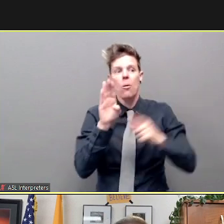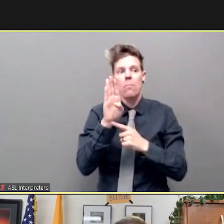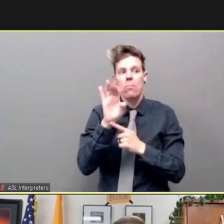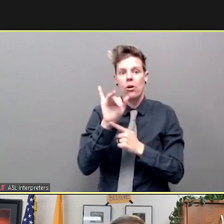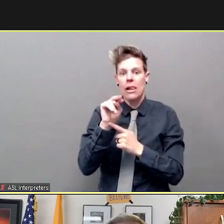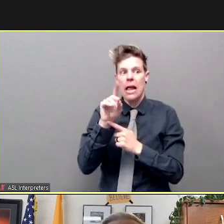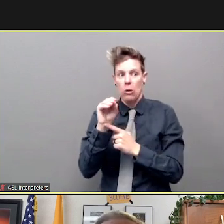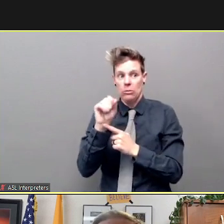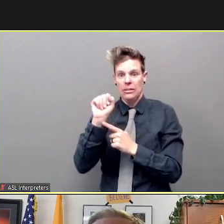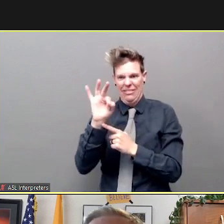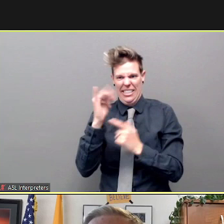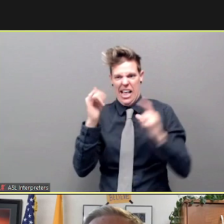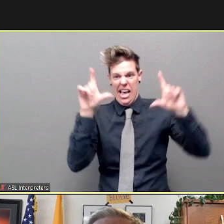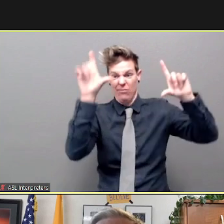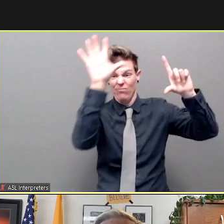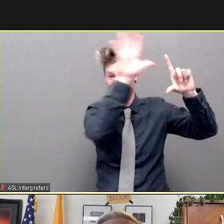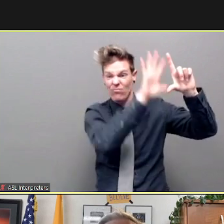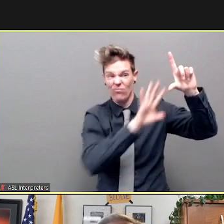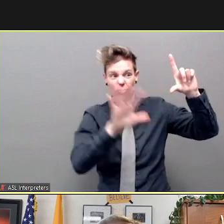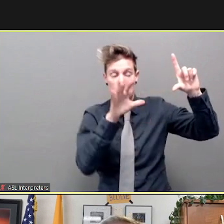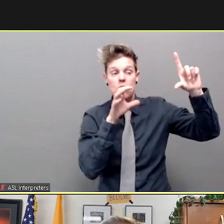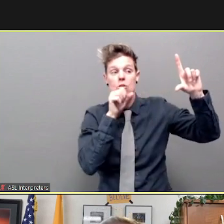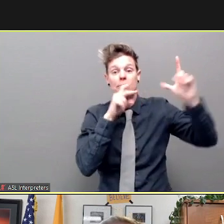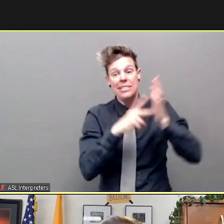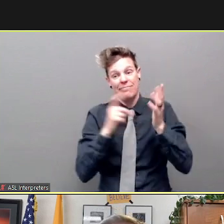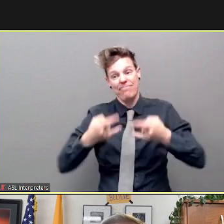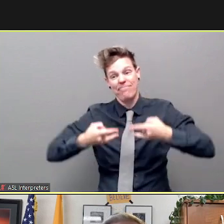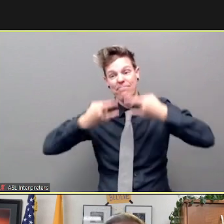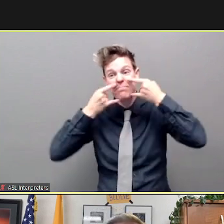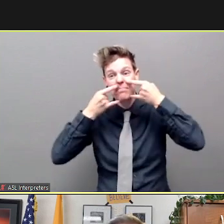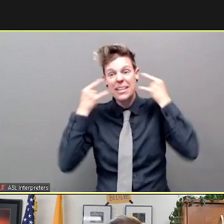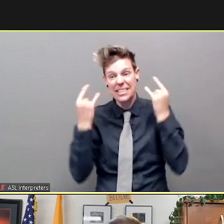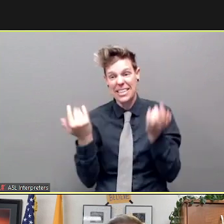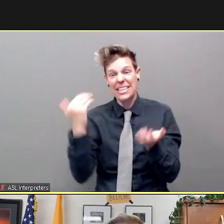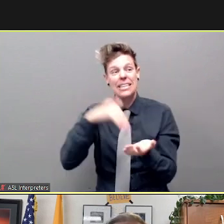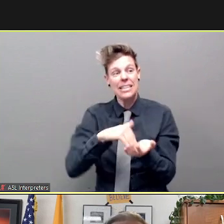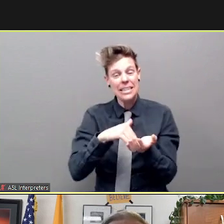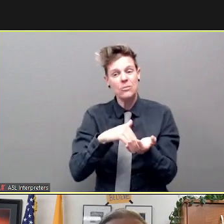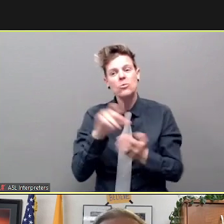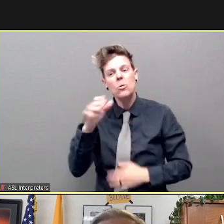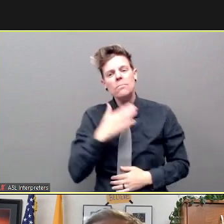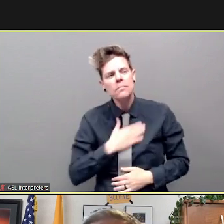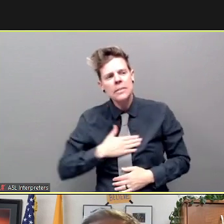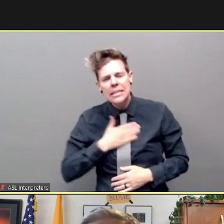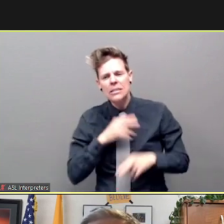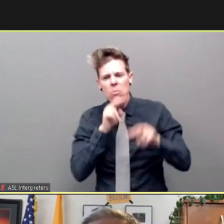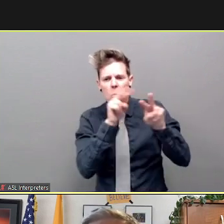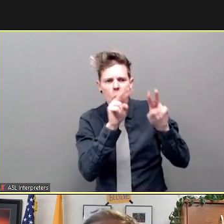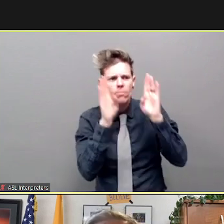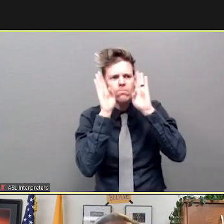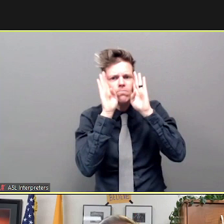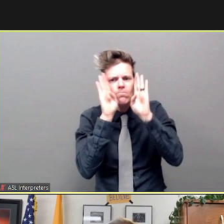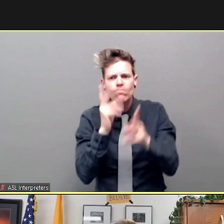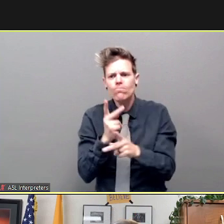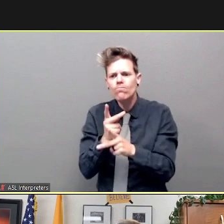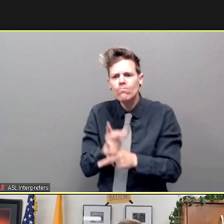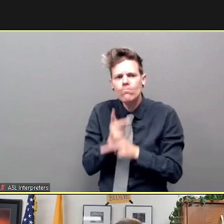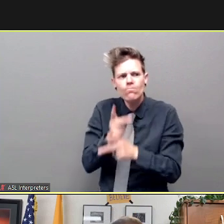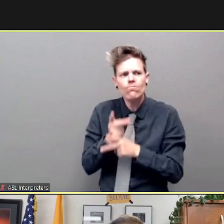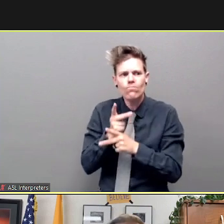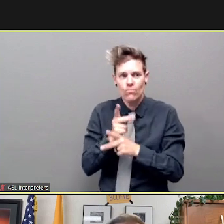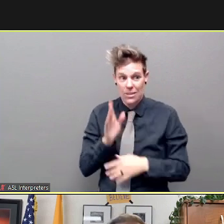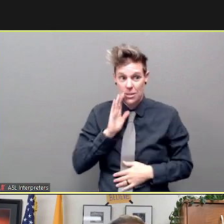So please pay attention to that. Please take extra precautions if the county you're in right now is colored yellow